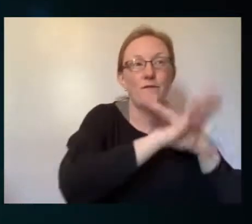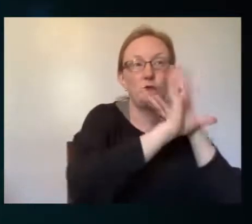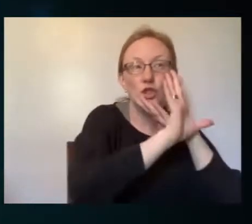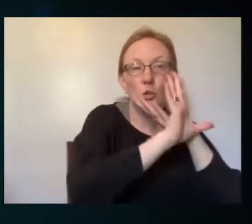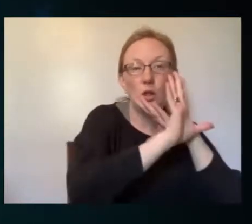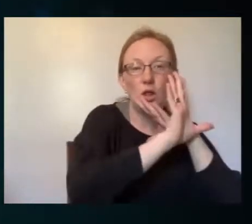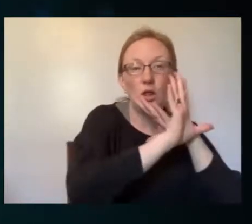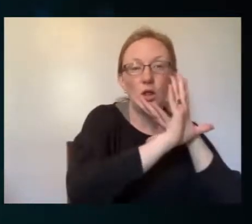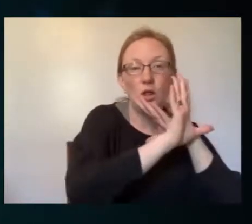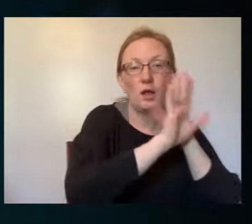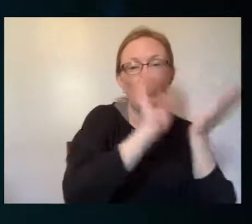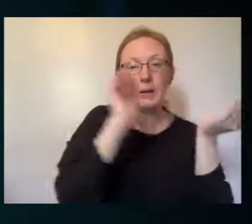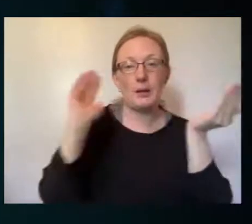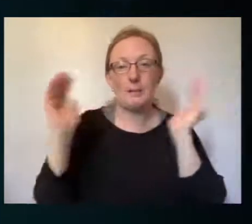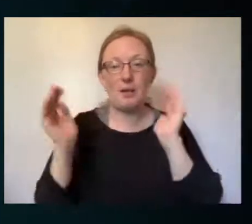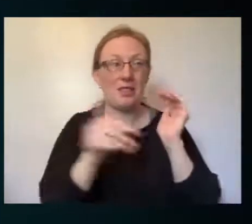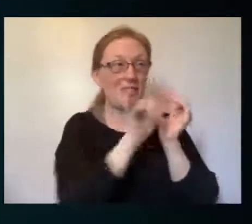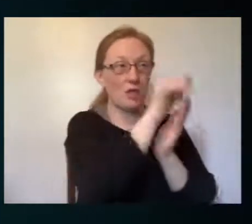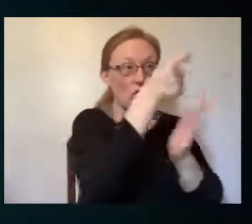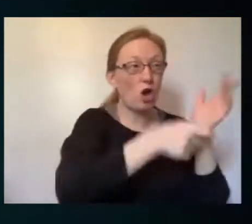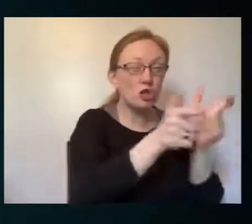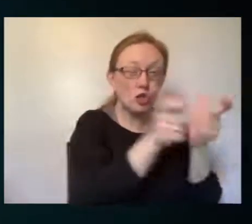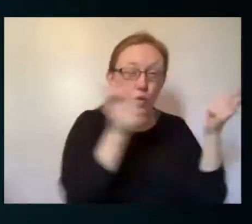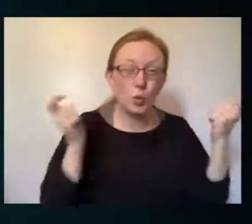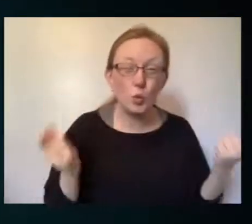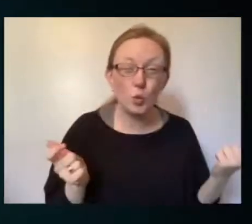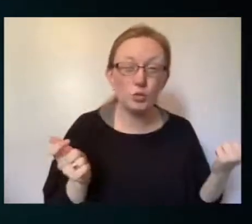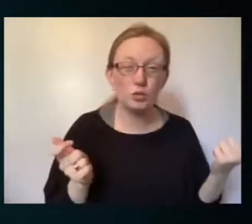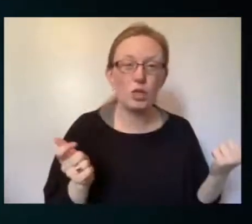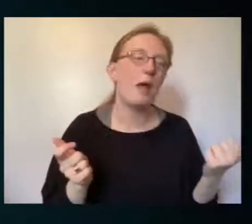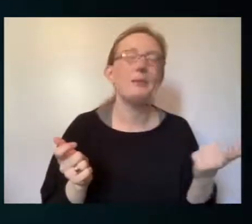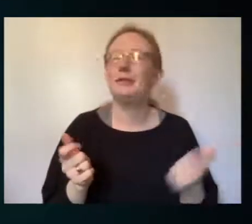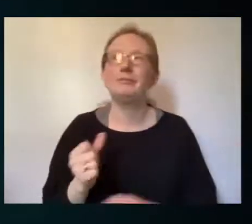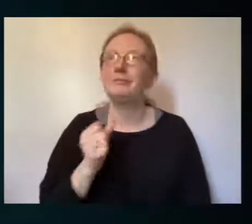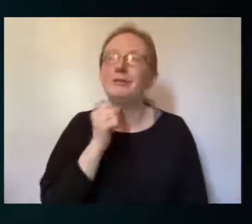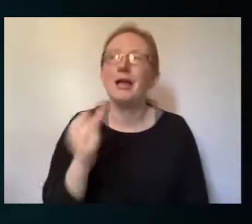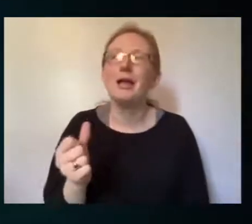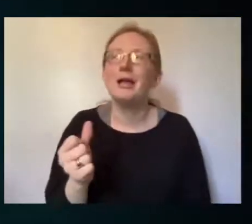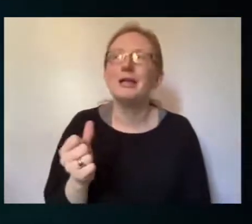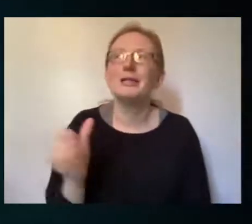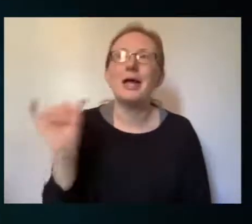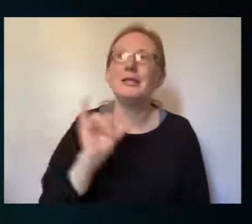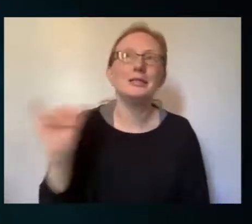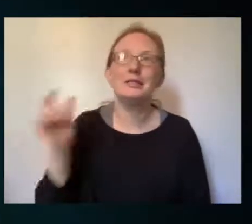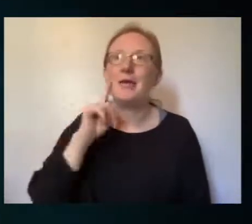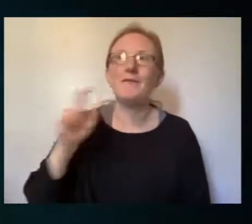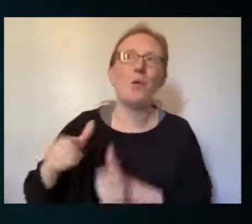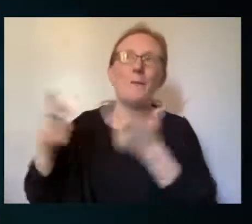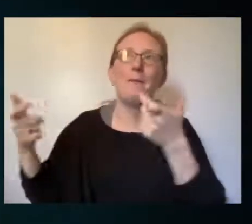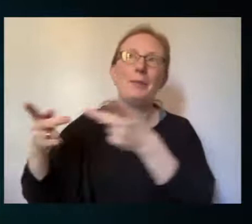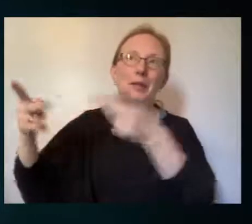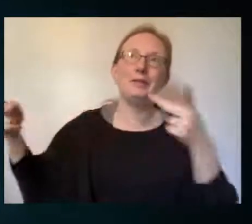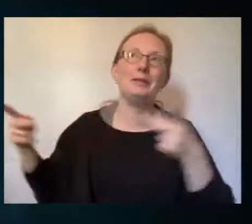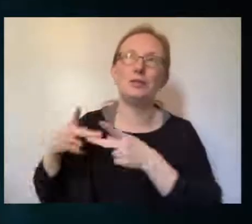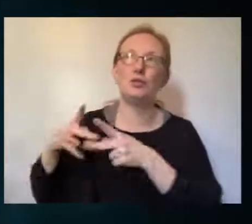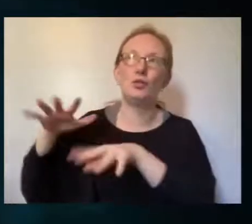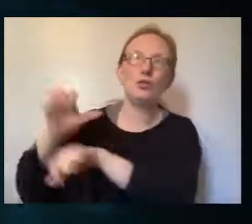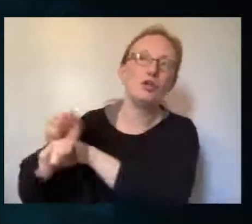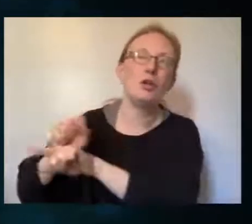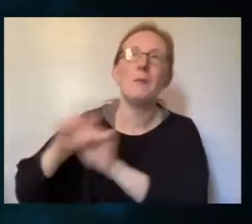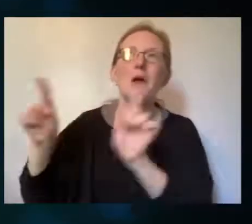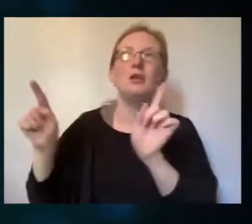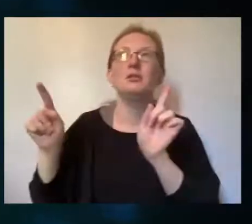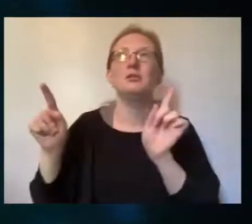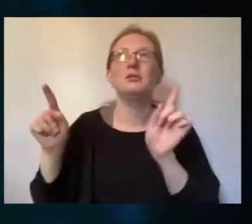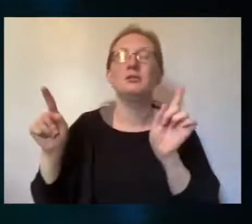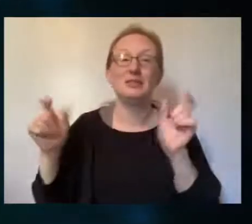platform, those costs are huge. I mean, not as huge as hiring a big venue, but they're still I can't remember